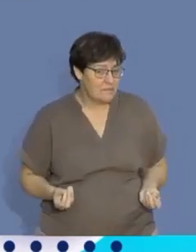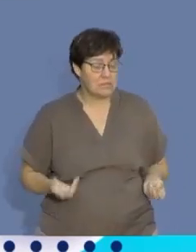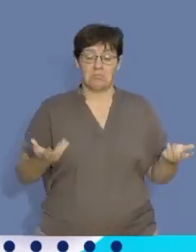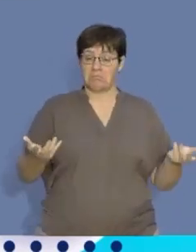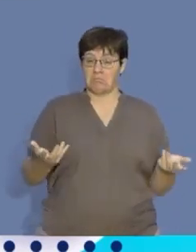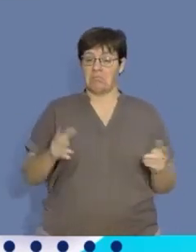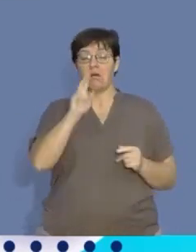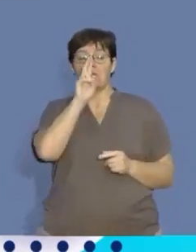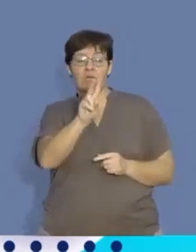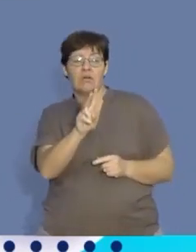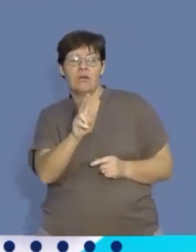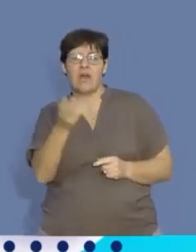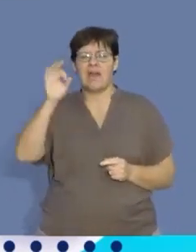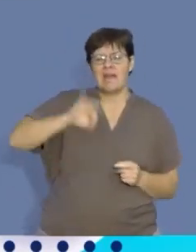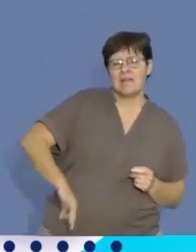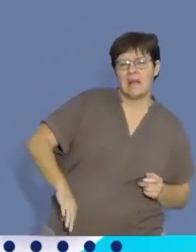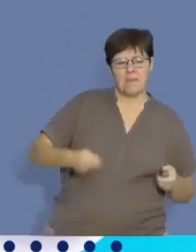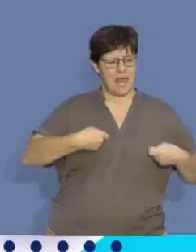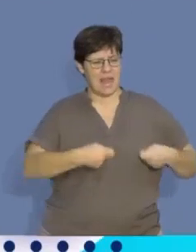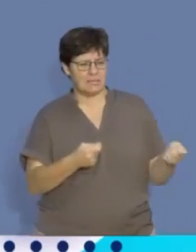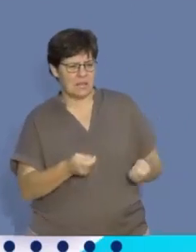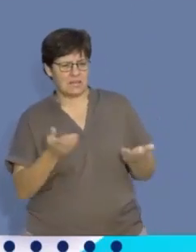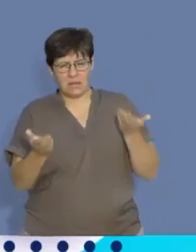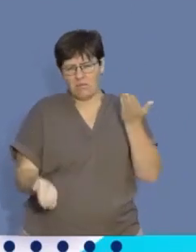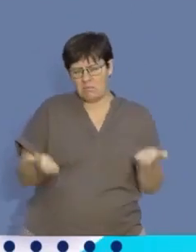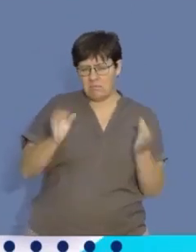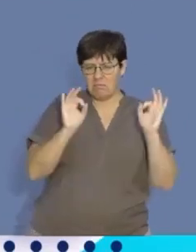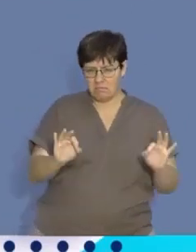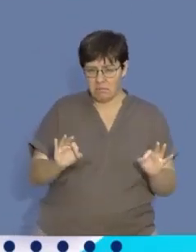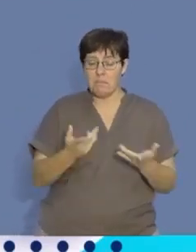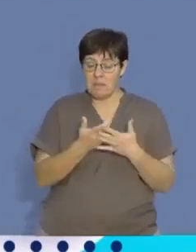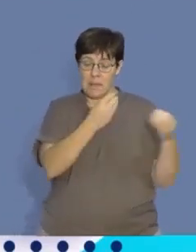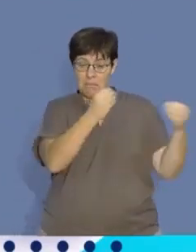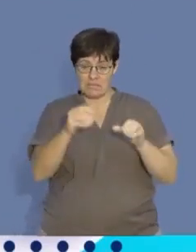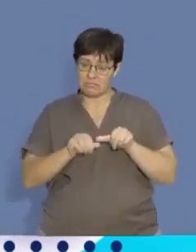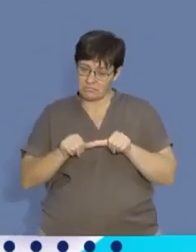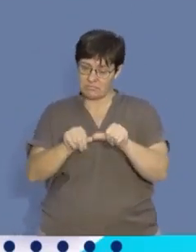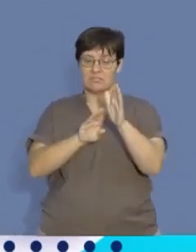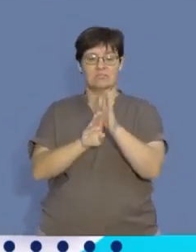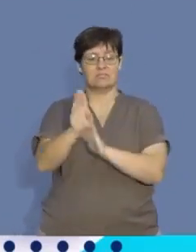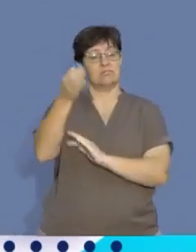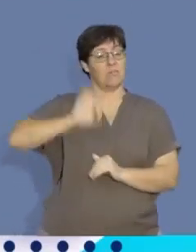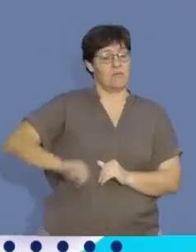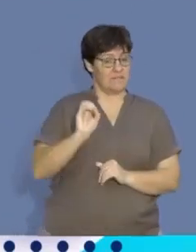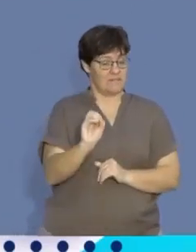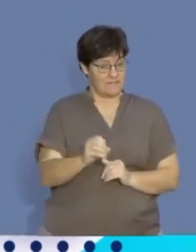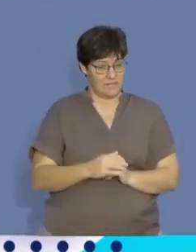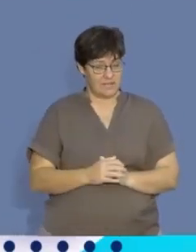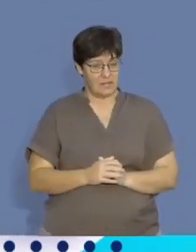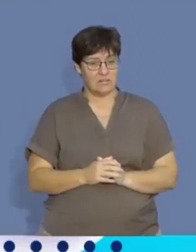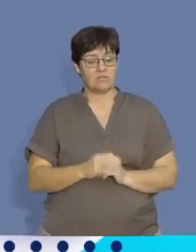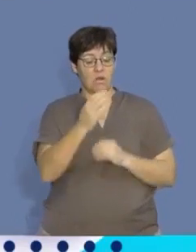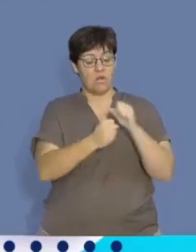their income versus their expenses, is the business profitable? And again, we are comparing